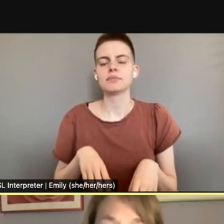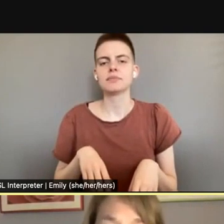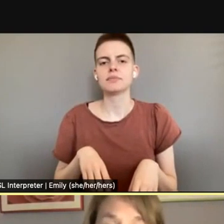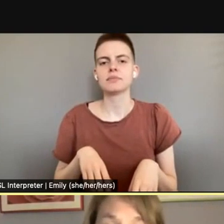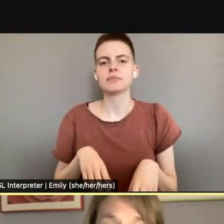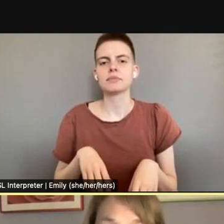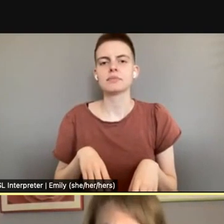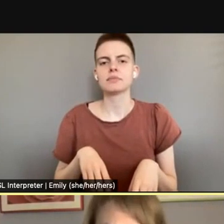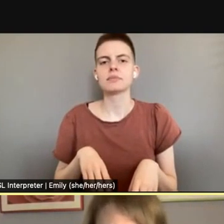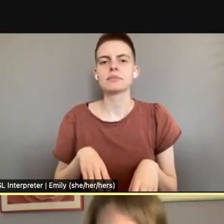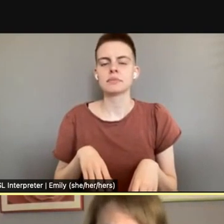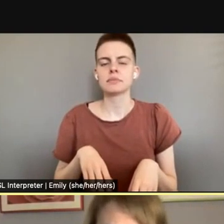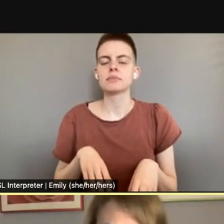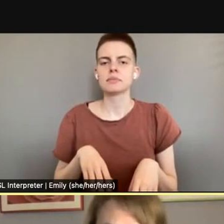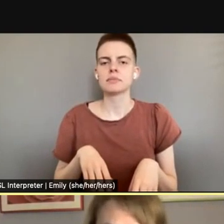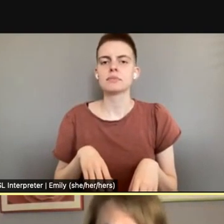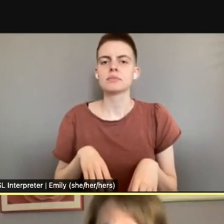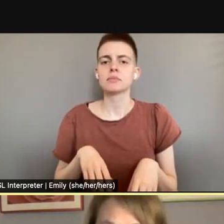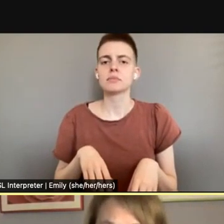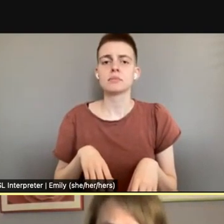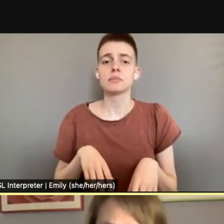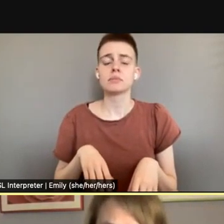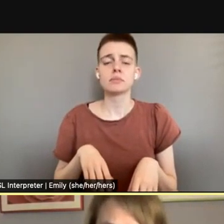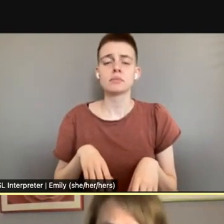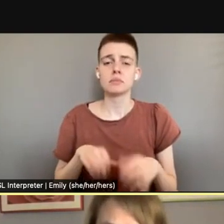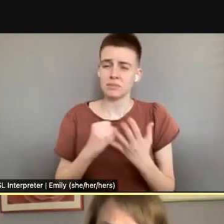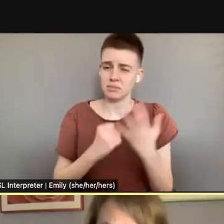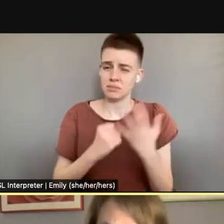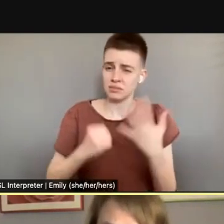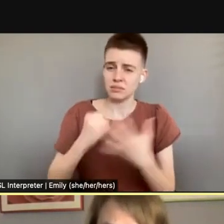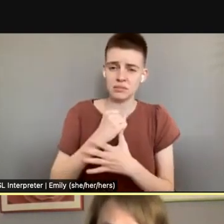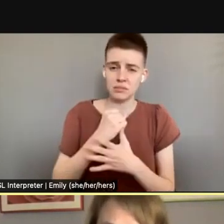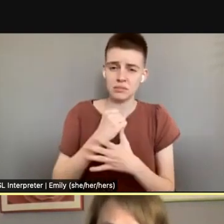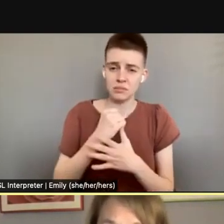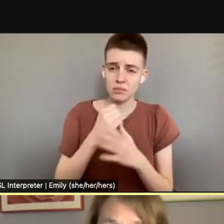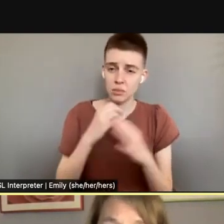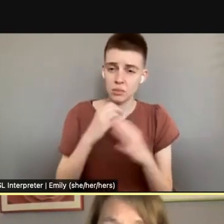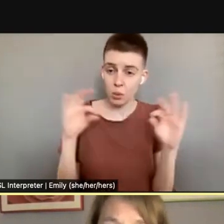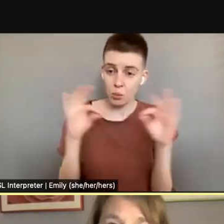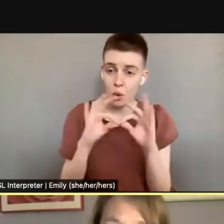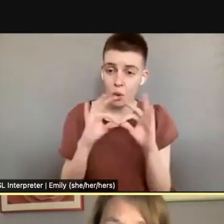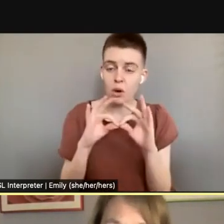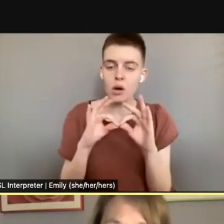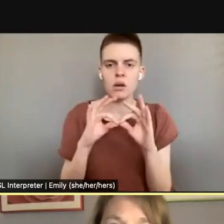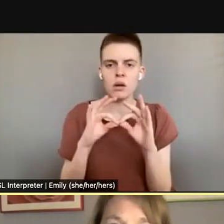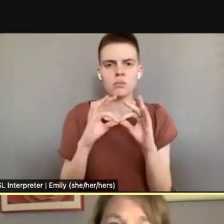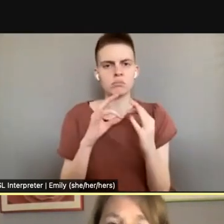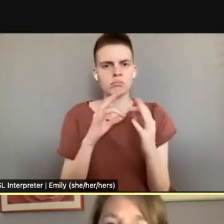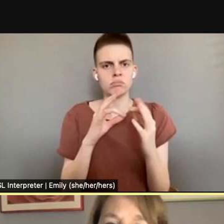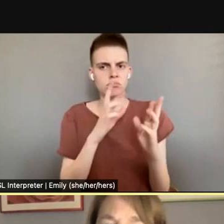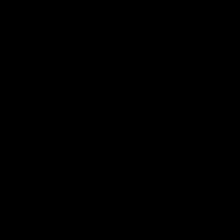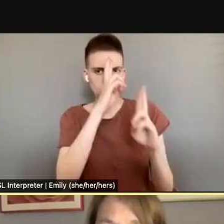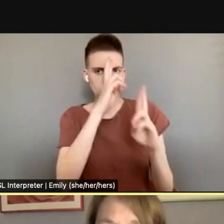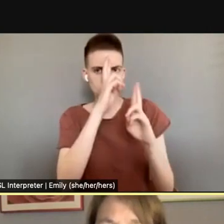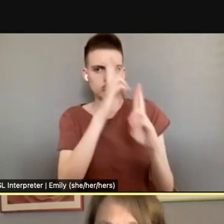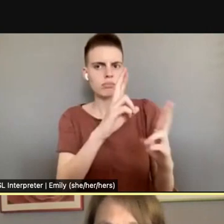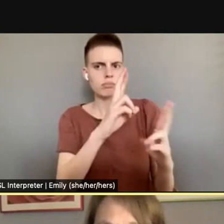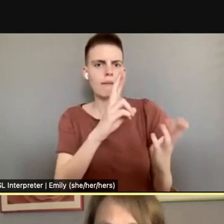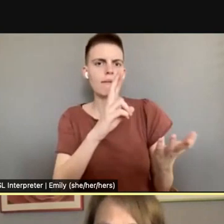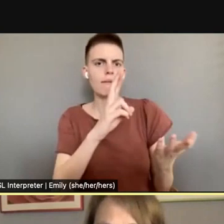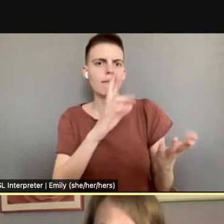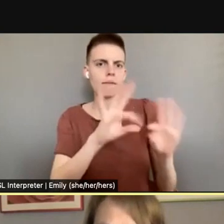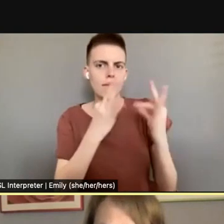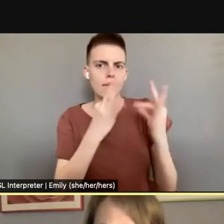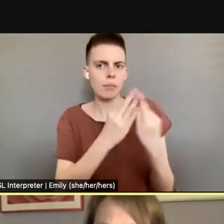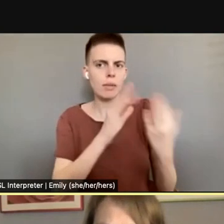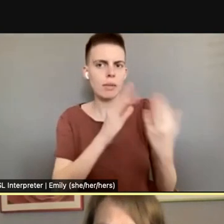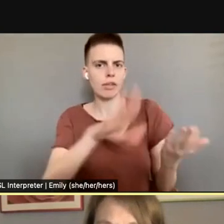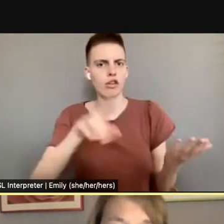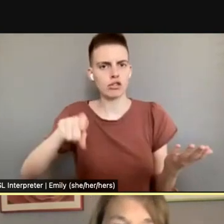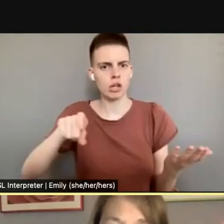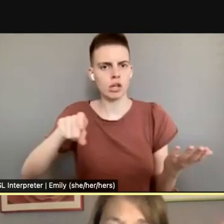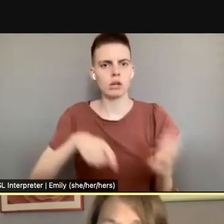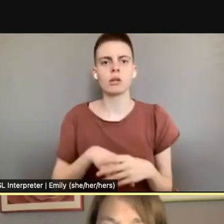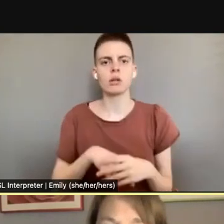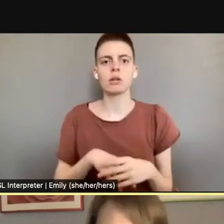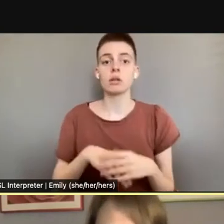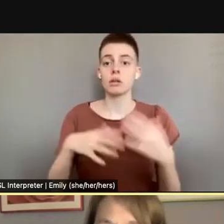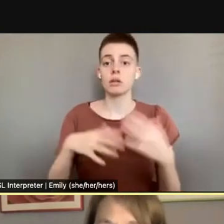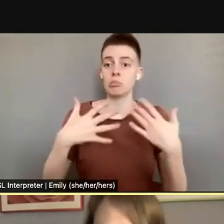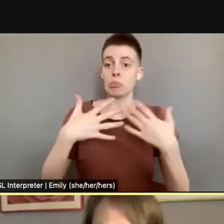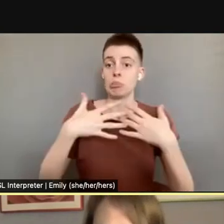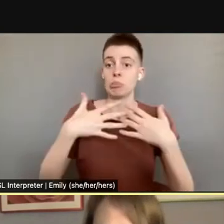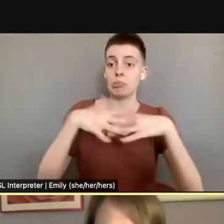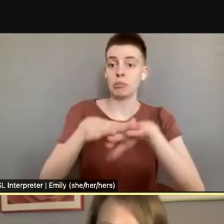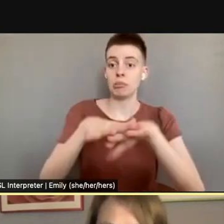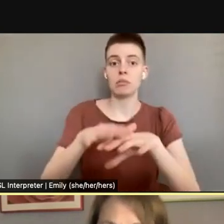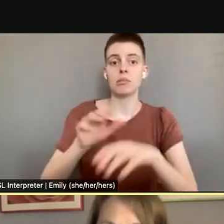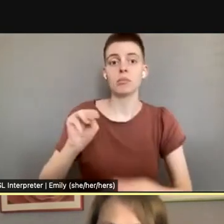the family's wishes regarding these two things, right? So let me just say, for mainstreaming is really that you spend some